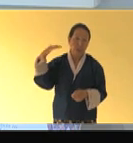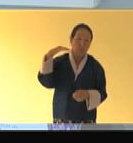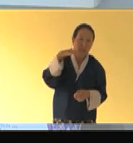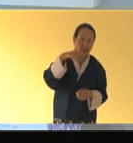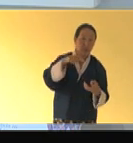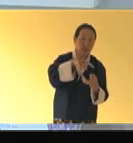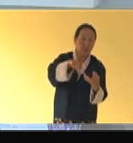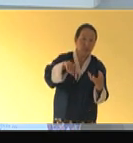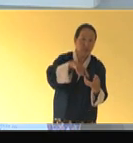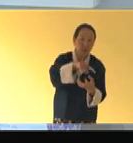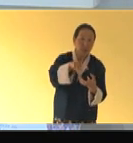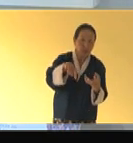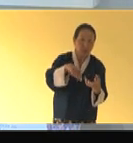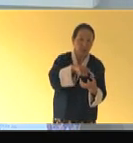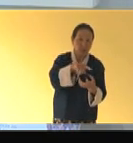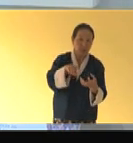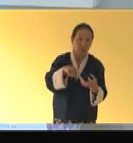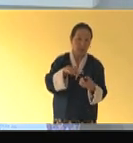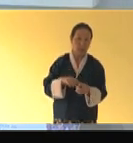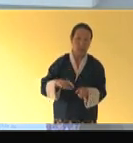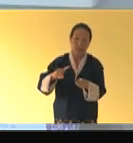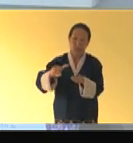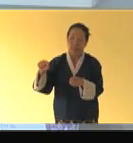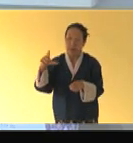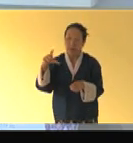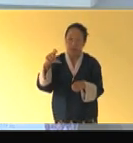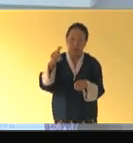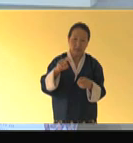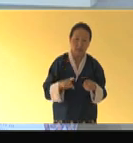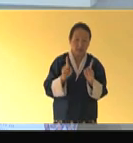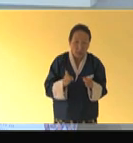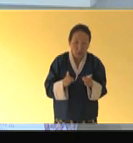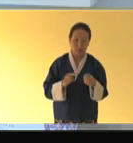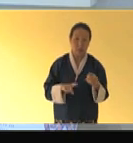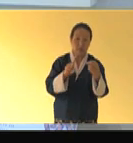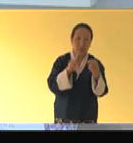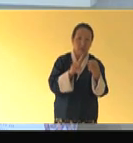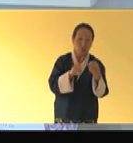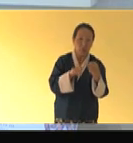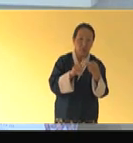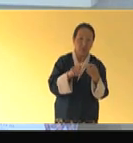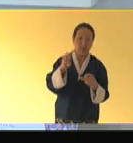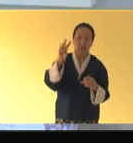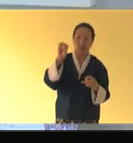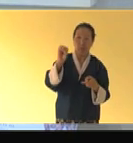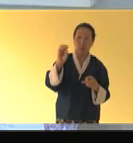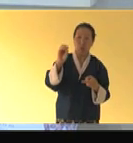Still, there is a lot more to come here. And currently, with the literature and the published